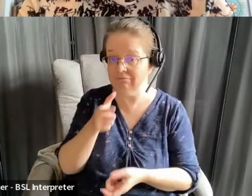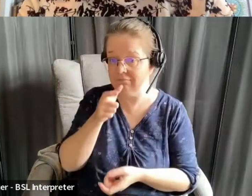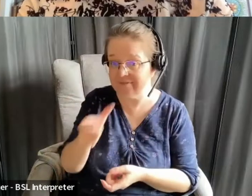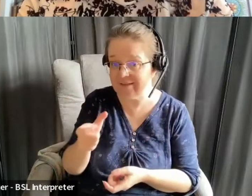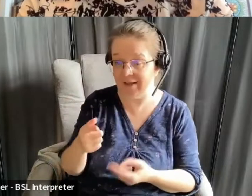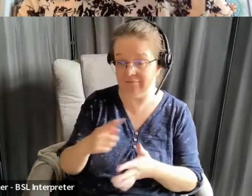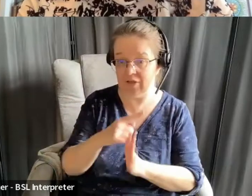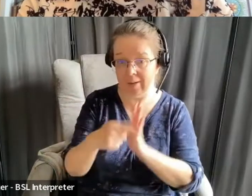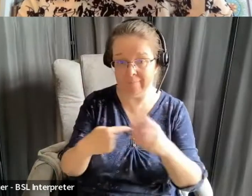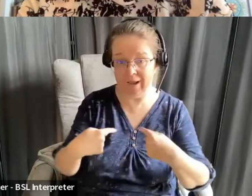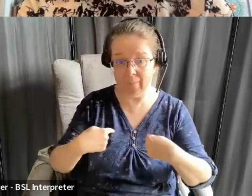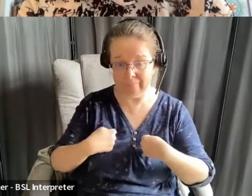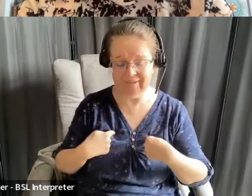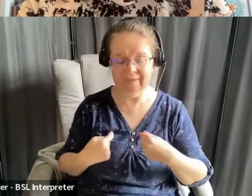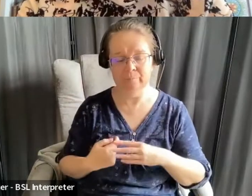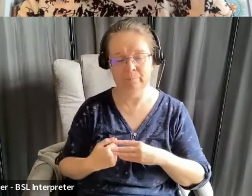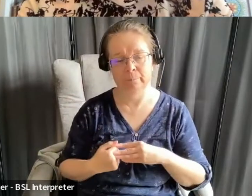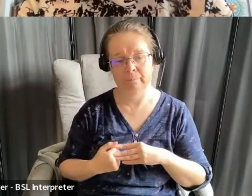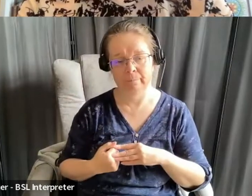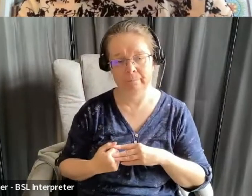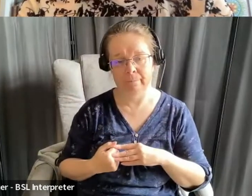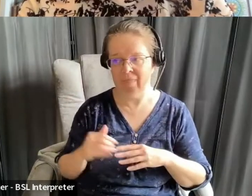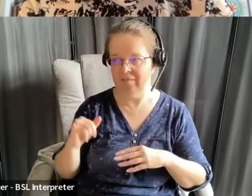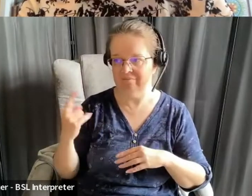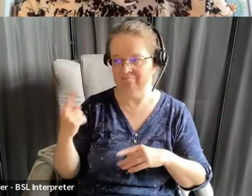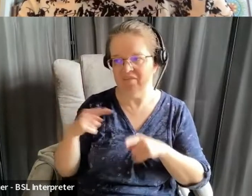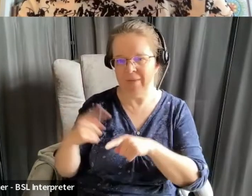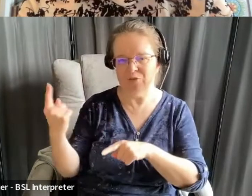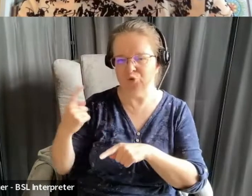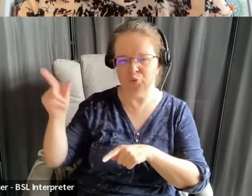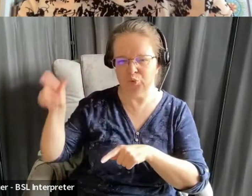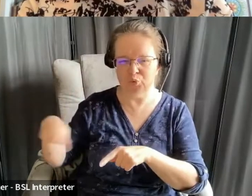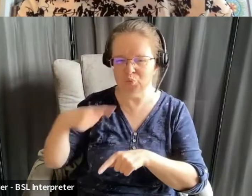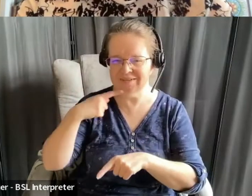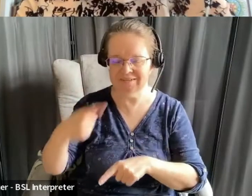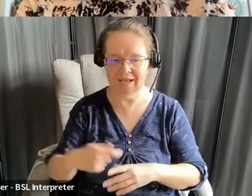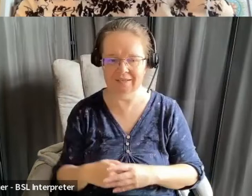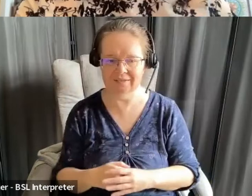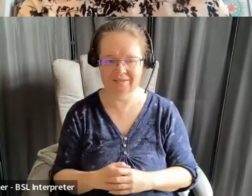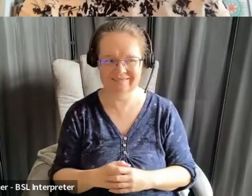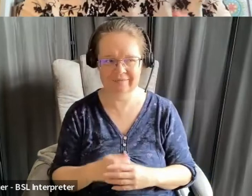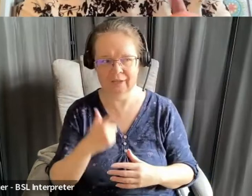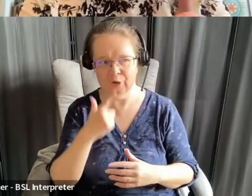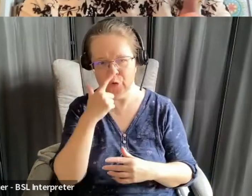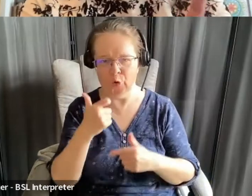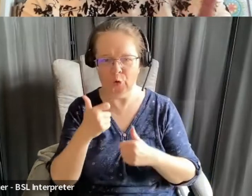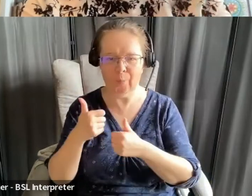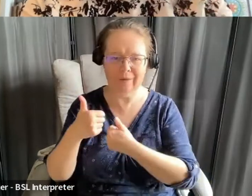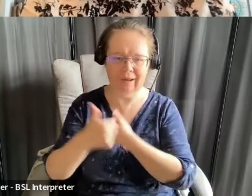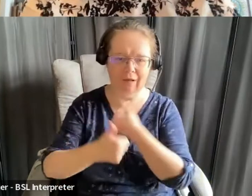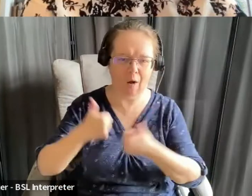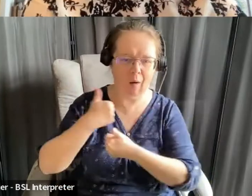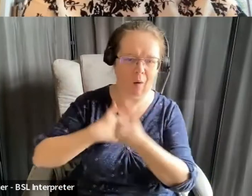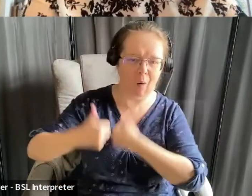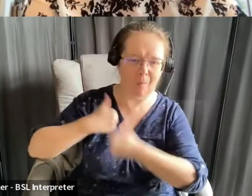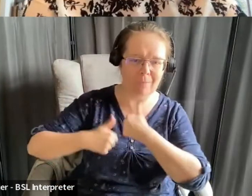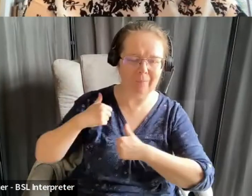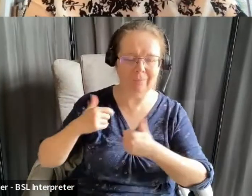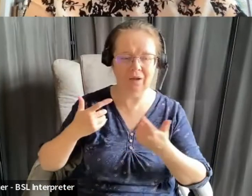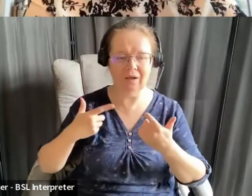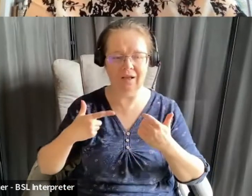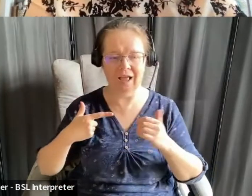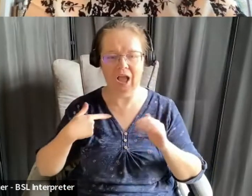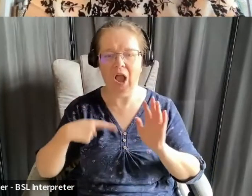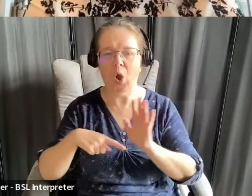is making the statement, it's either, you know, a compliment or a criticism, is that I'm basically a